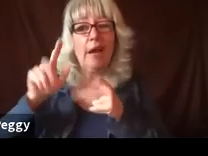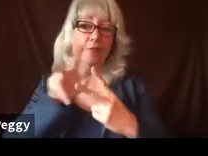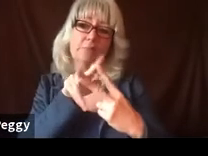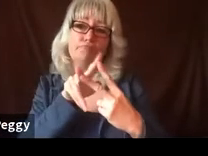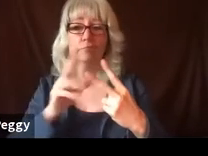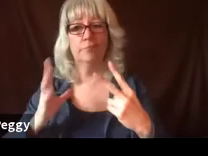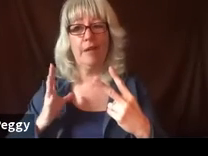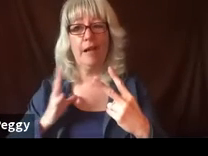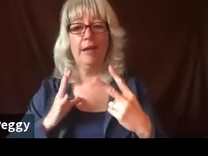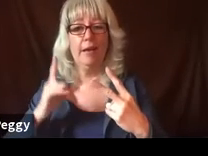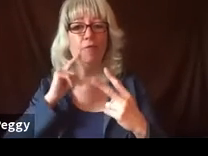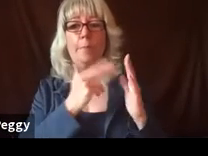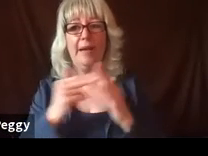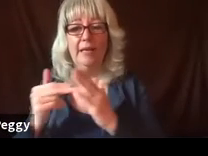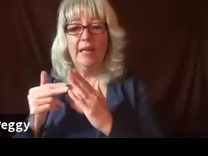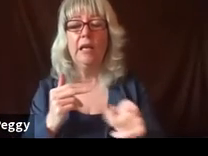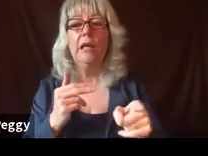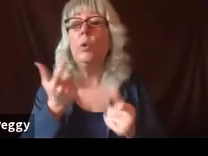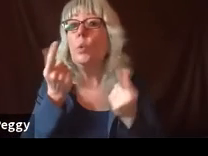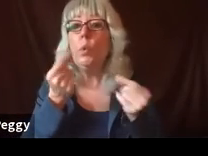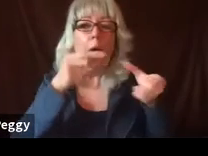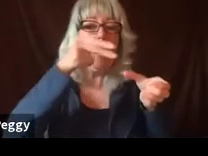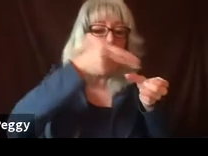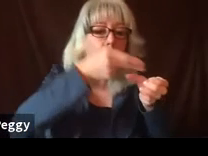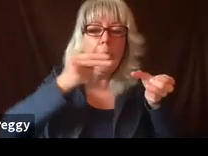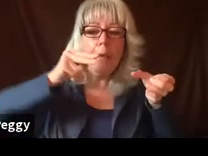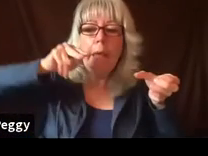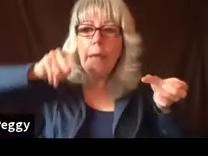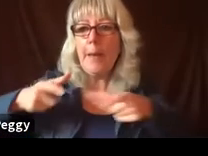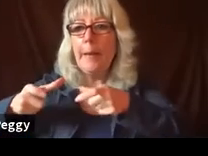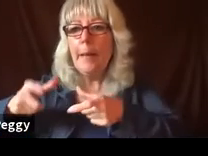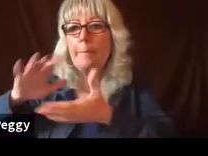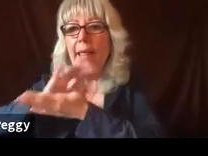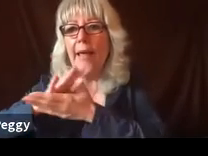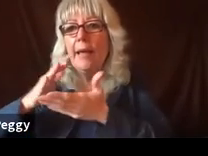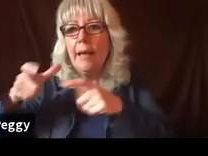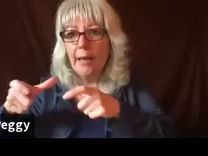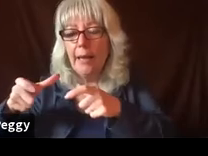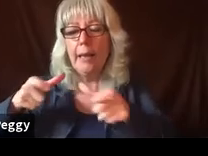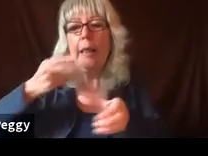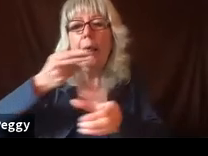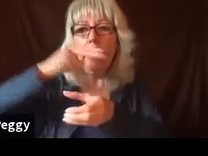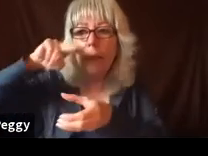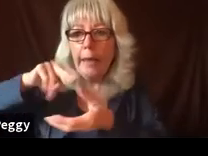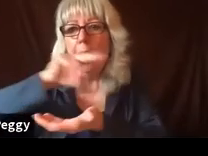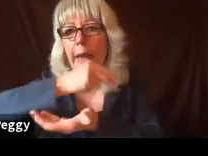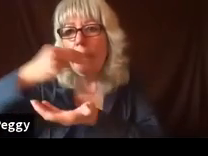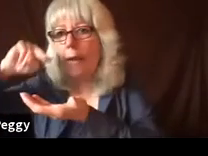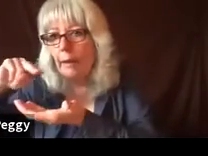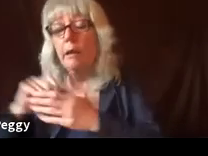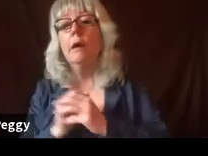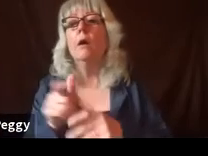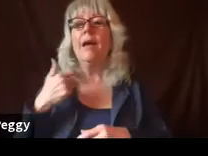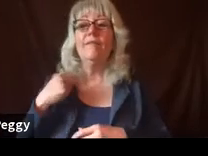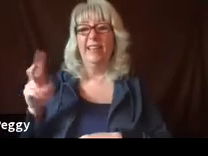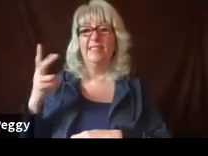good for painting. You want to get a little bit of paint out and put it on the paper plate. You got a second palette for